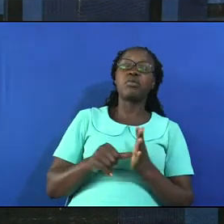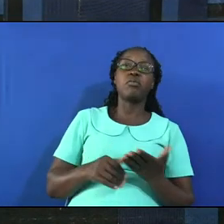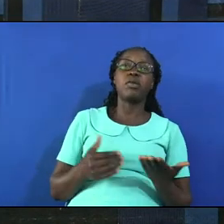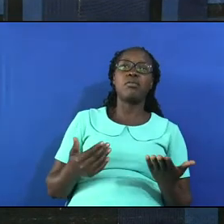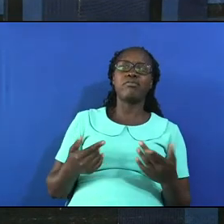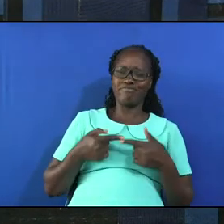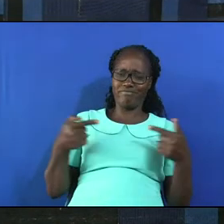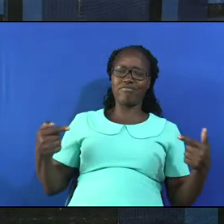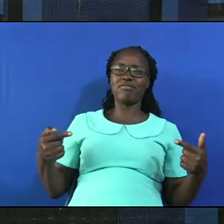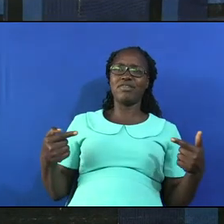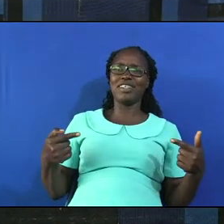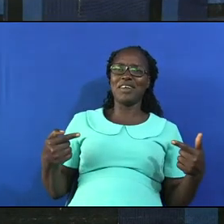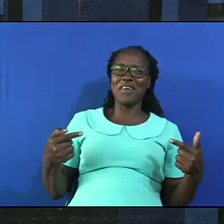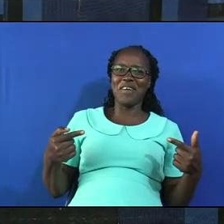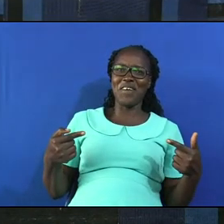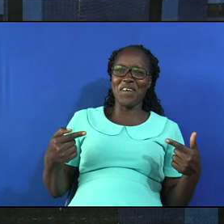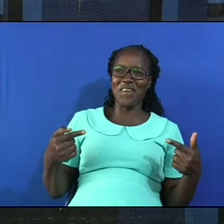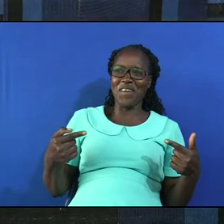a contrast.